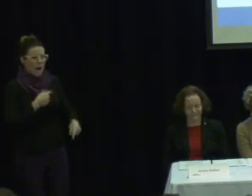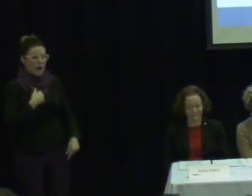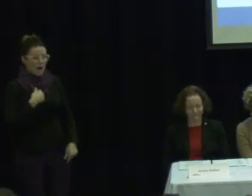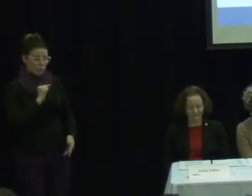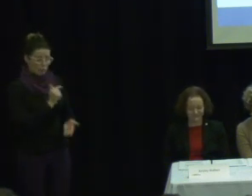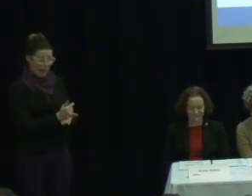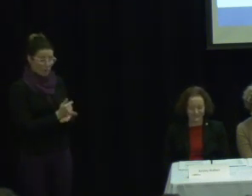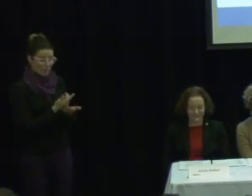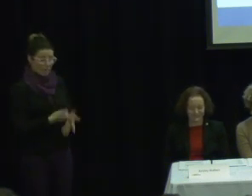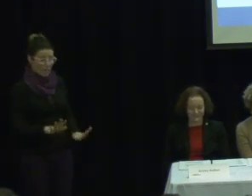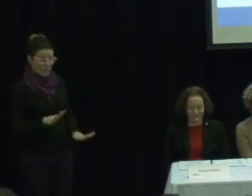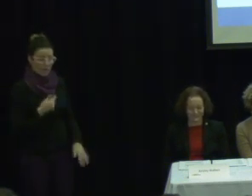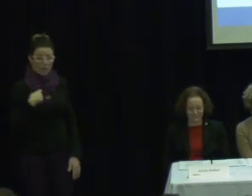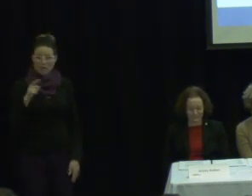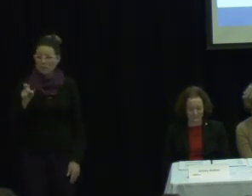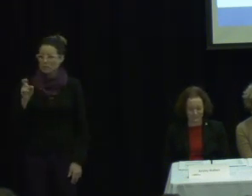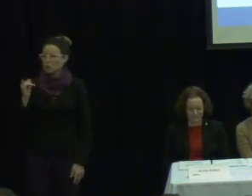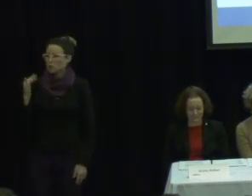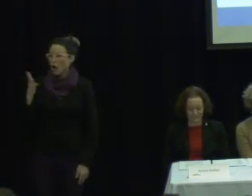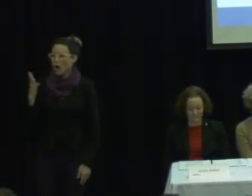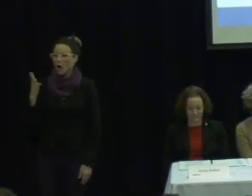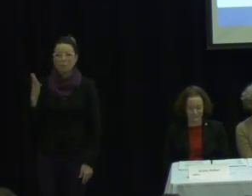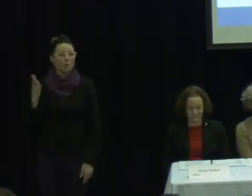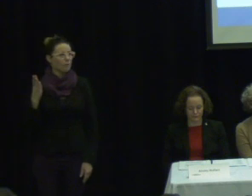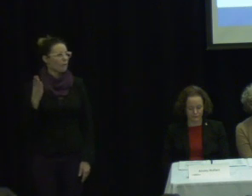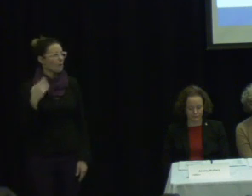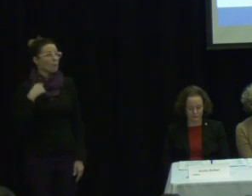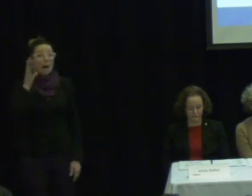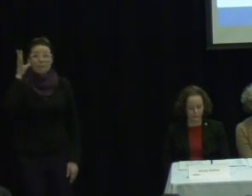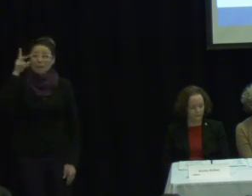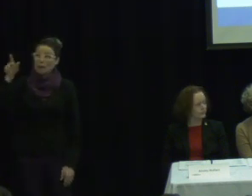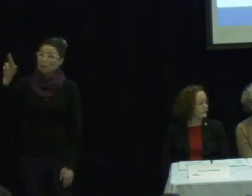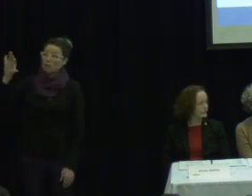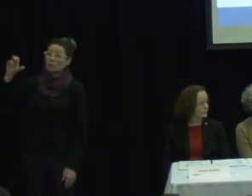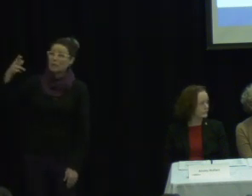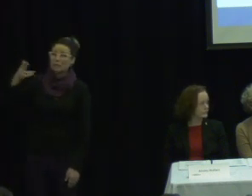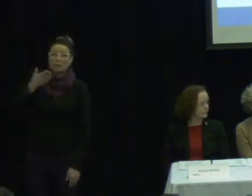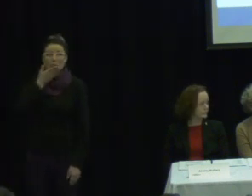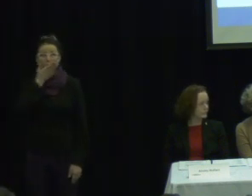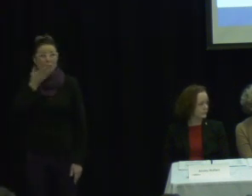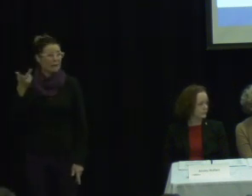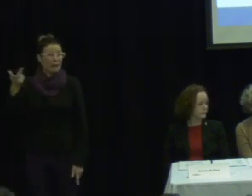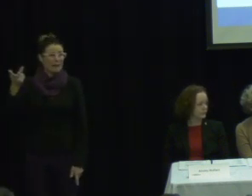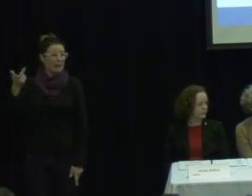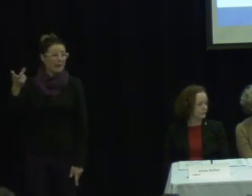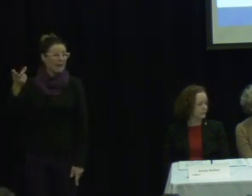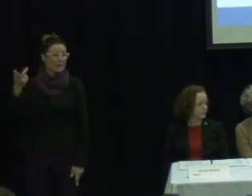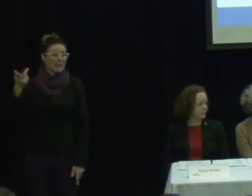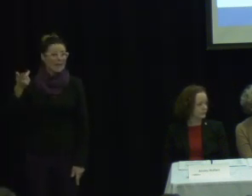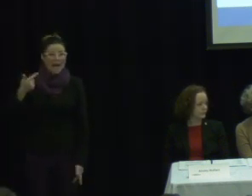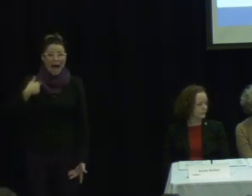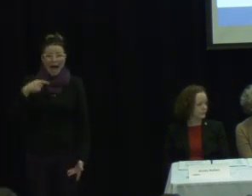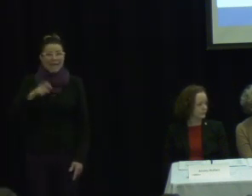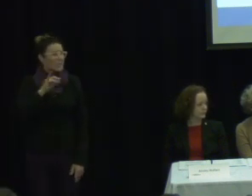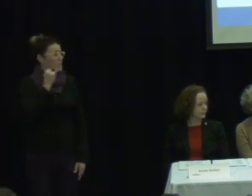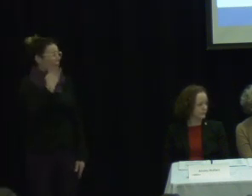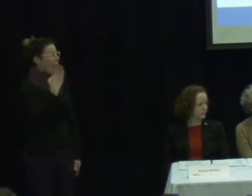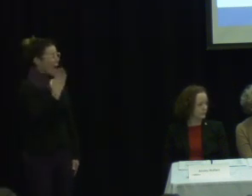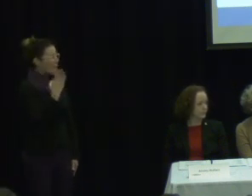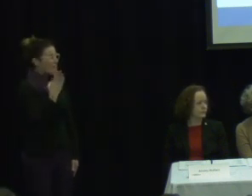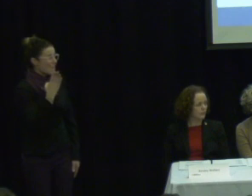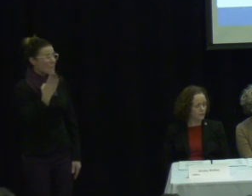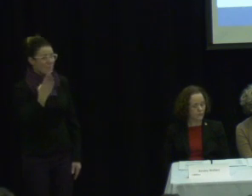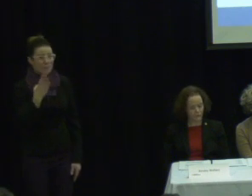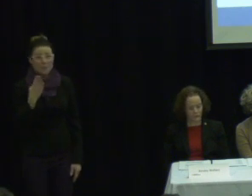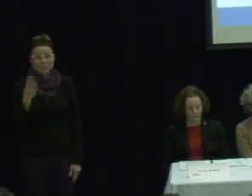going to have to find a job. So combine my education, and they tell me, one of the reasons I go to USM is because you're